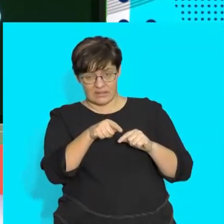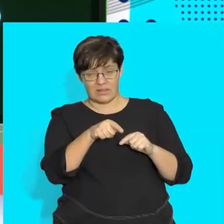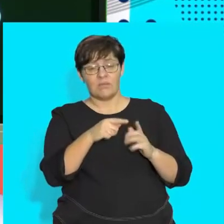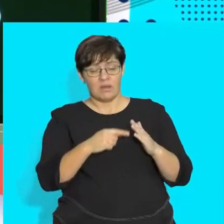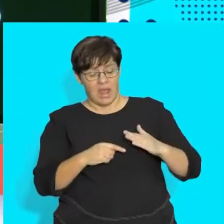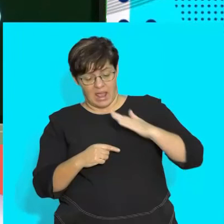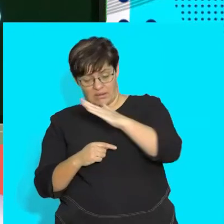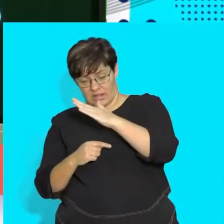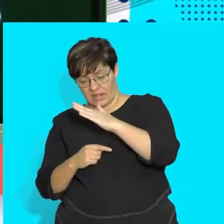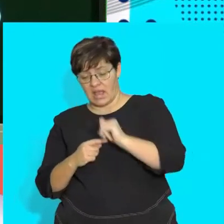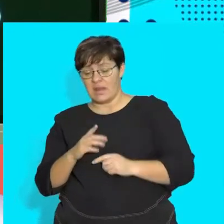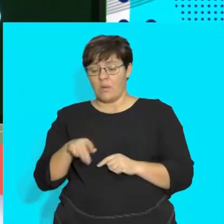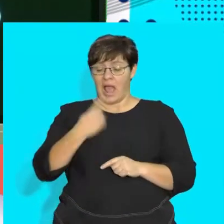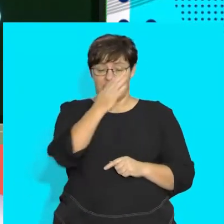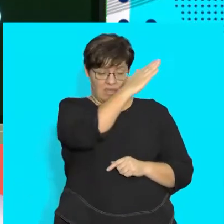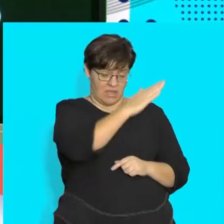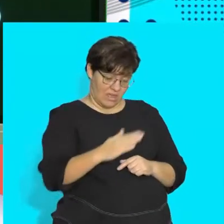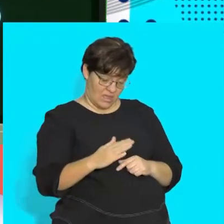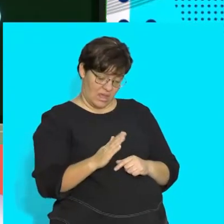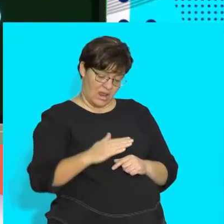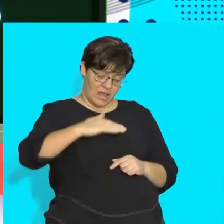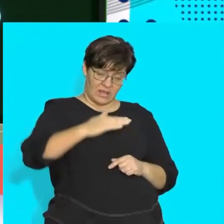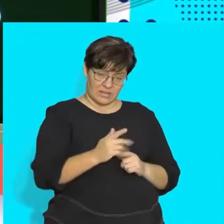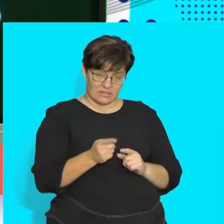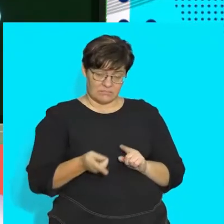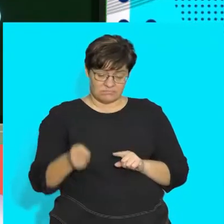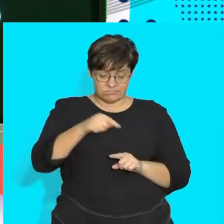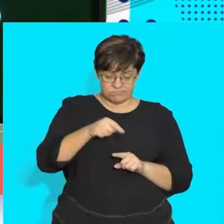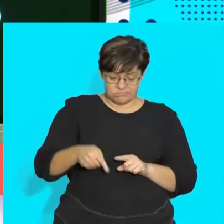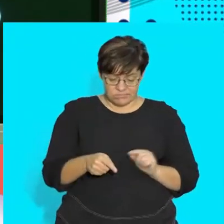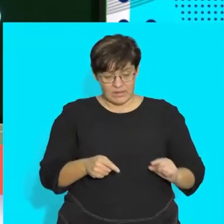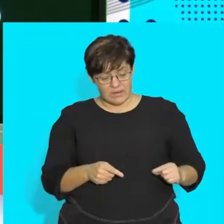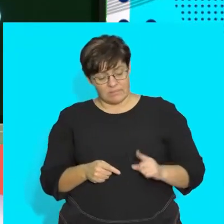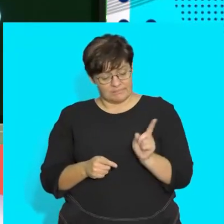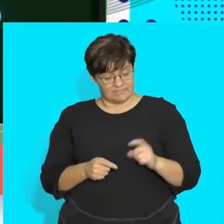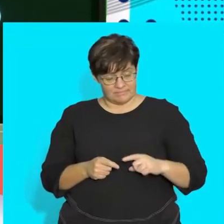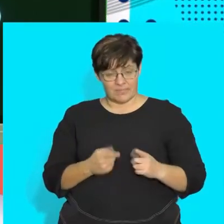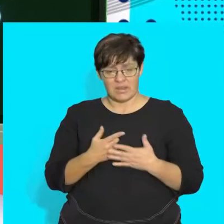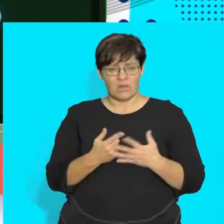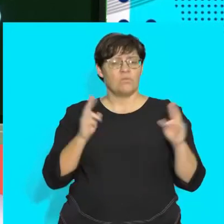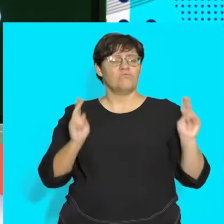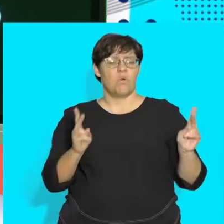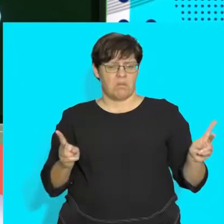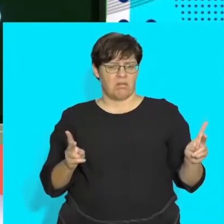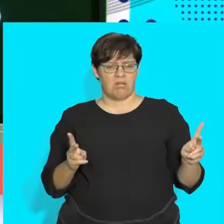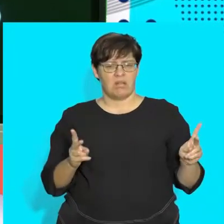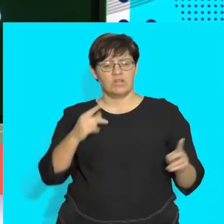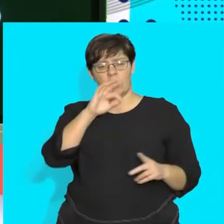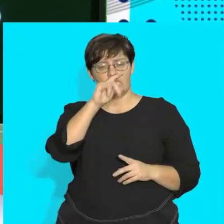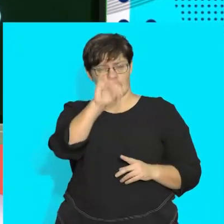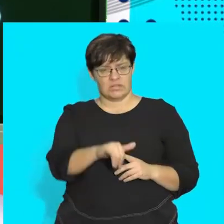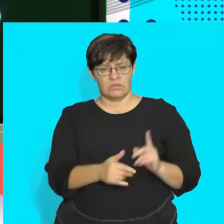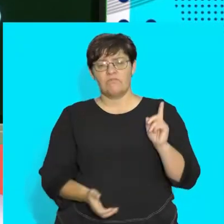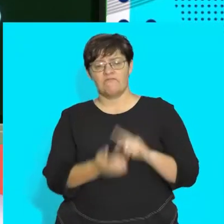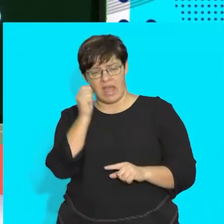to find the angle of inclination of the one line, angle of inclination of the other line, and then I'm going to use geometry, normal geometry, to